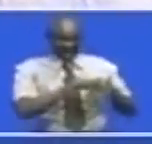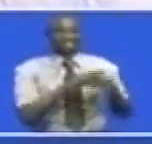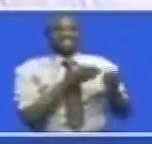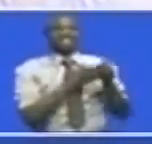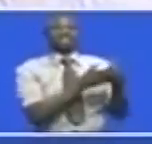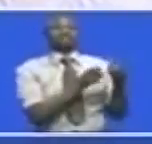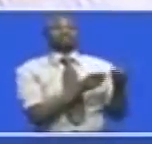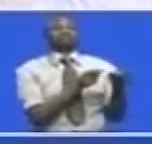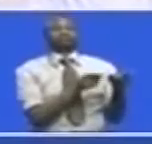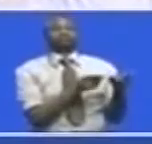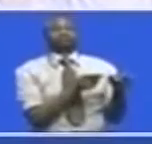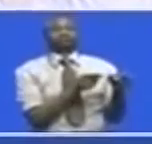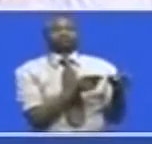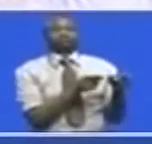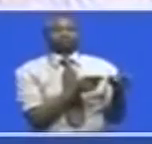leading